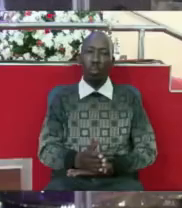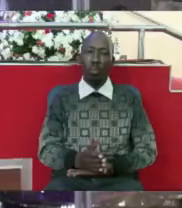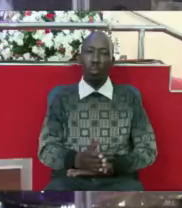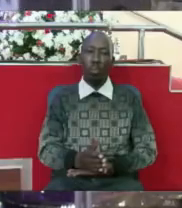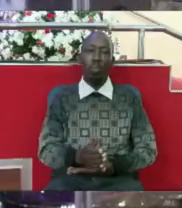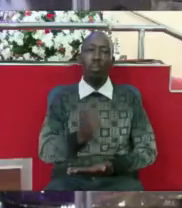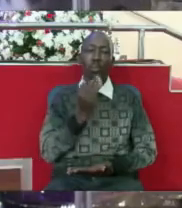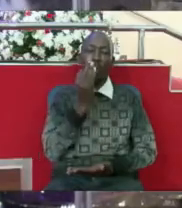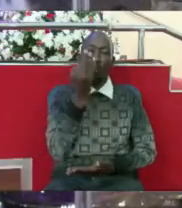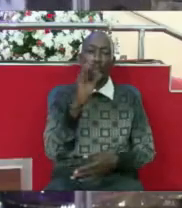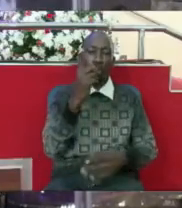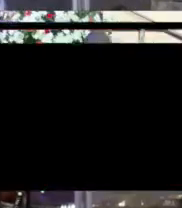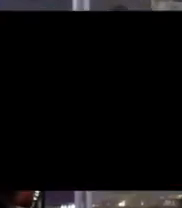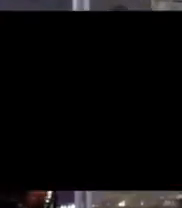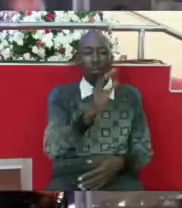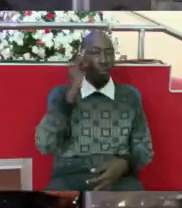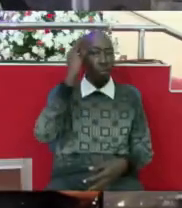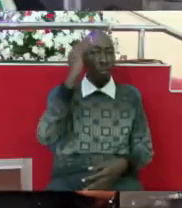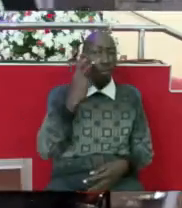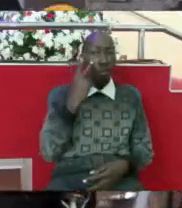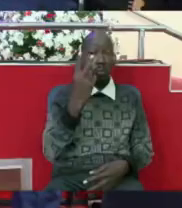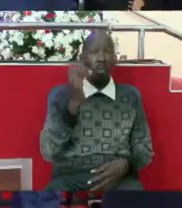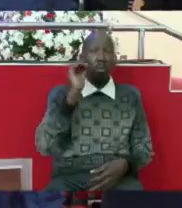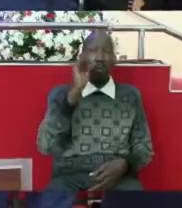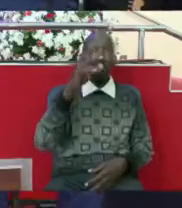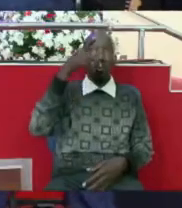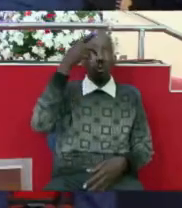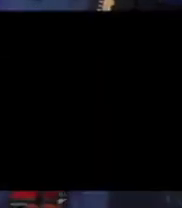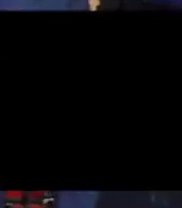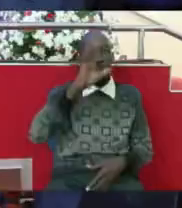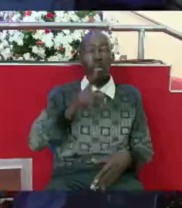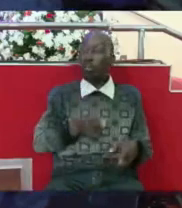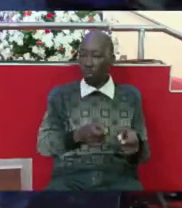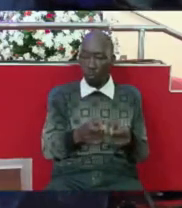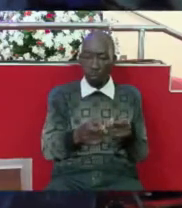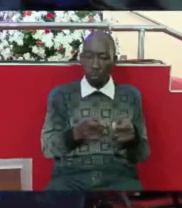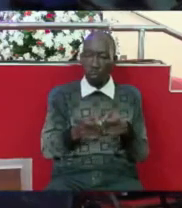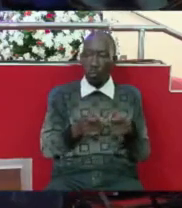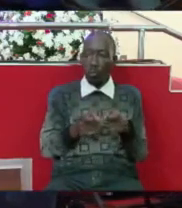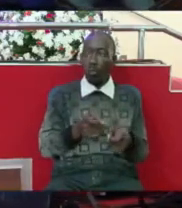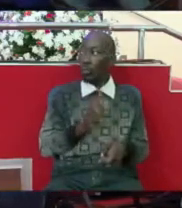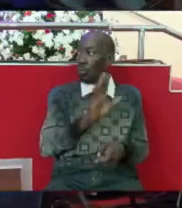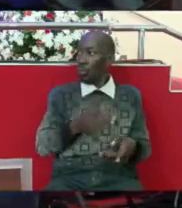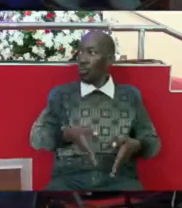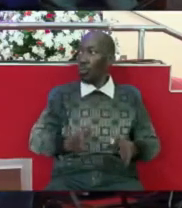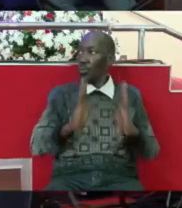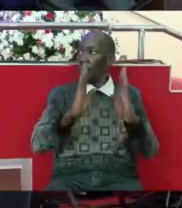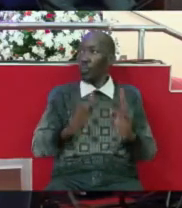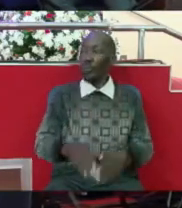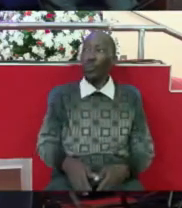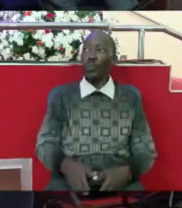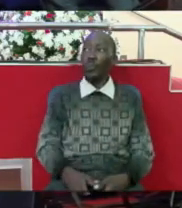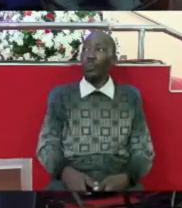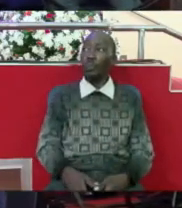Of what your future looks like if God has his way. Ambavyo usoni wako utakavyokaa kama Mungu atakuwa na njia